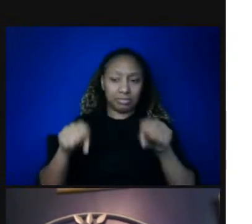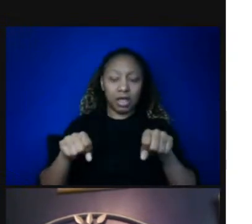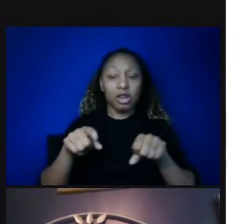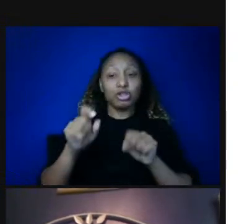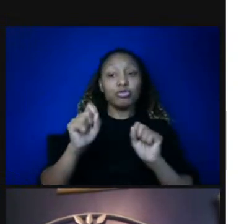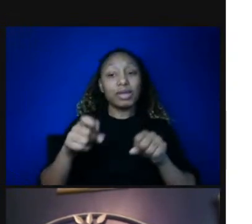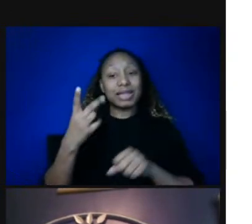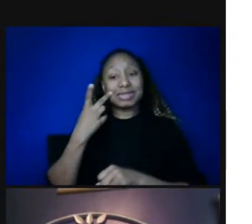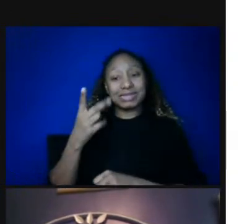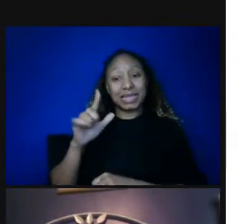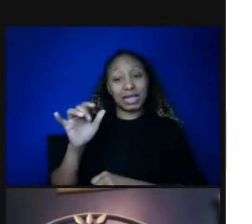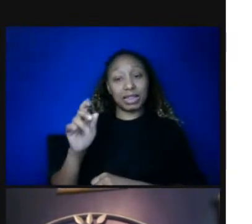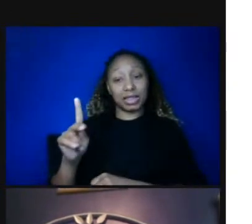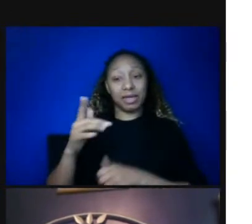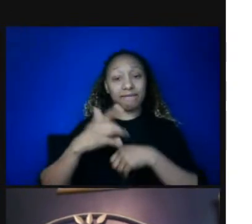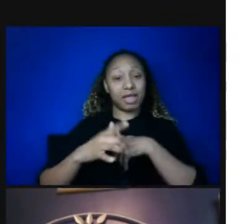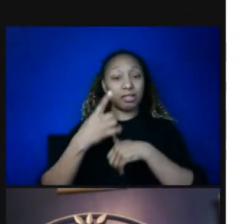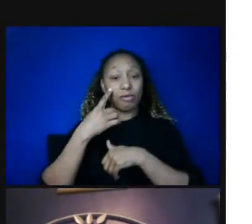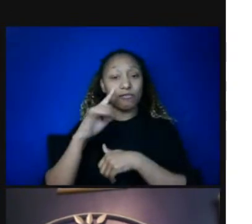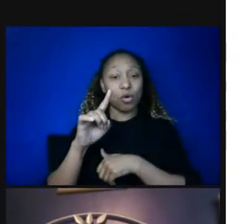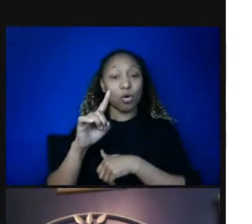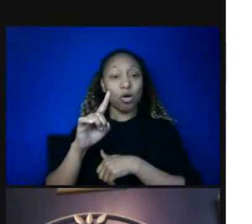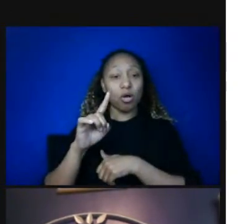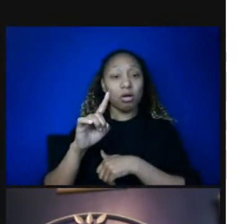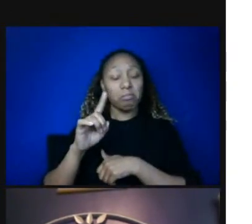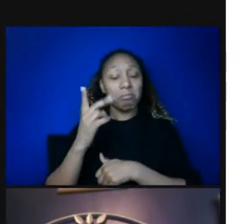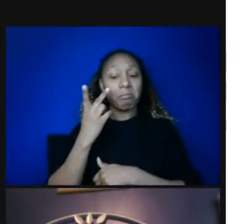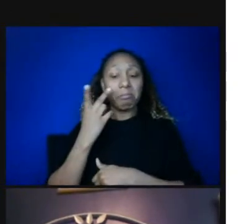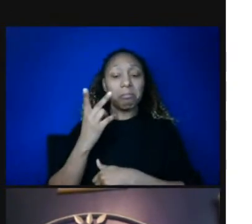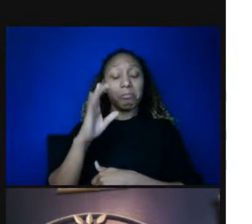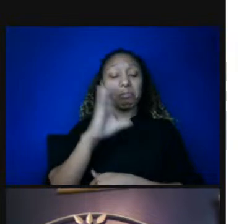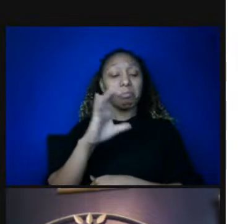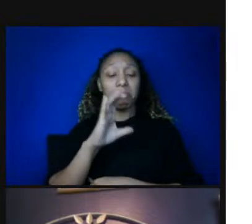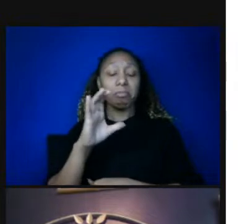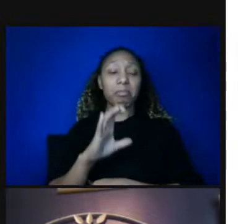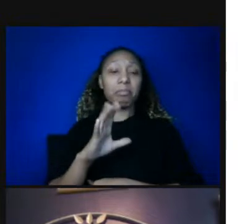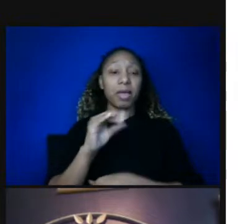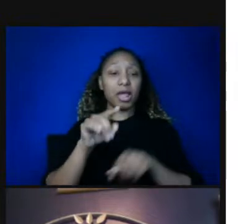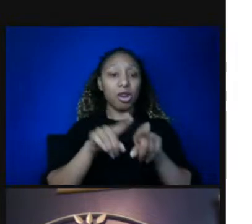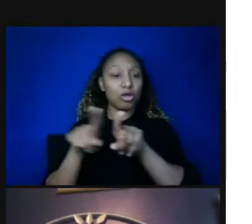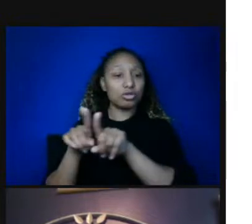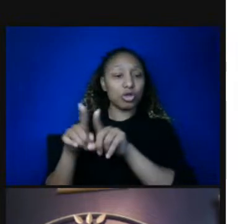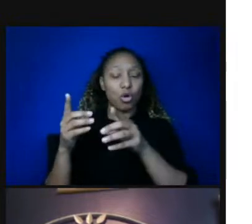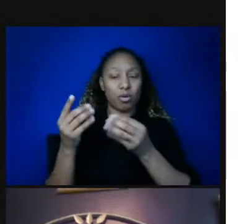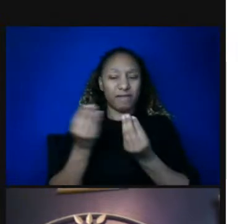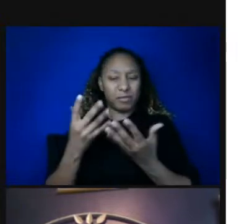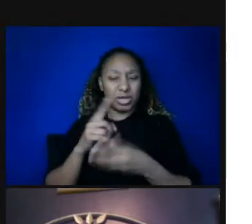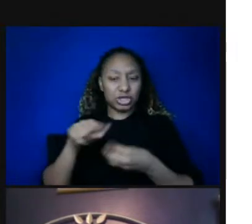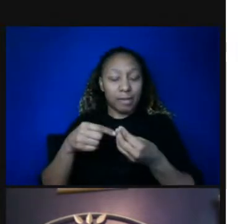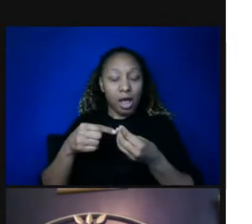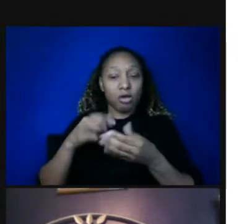it has sections for browsing. It has sections about, and it has sections about in documents. So you can go,